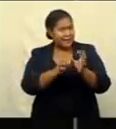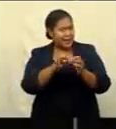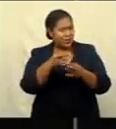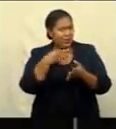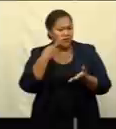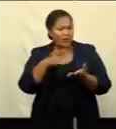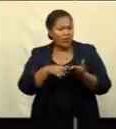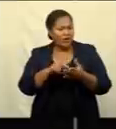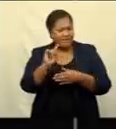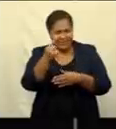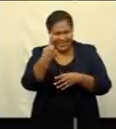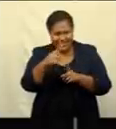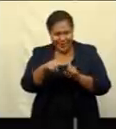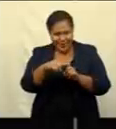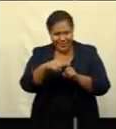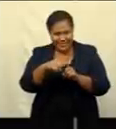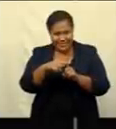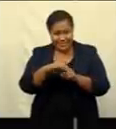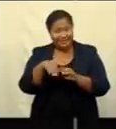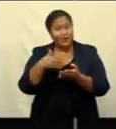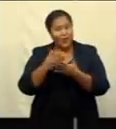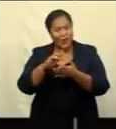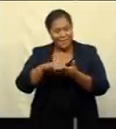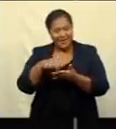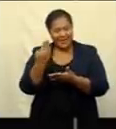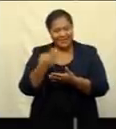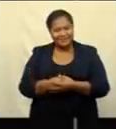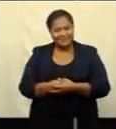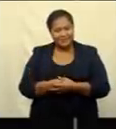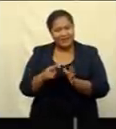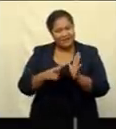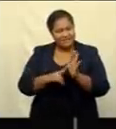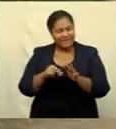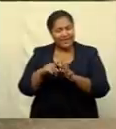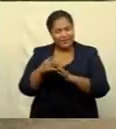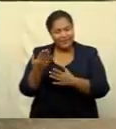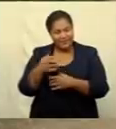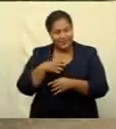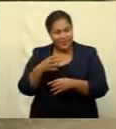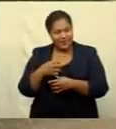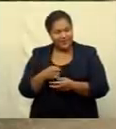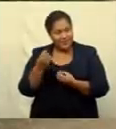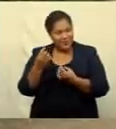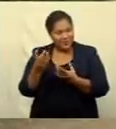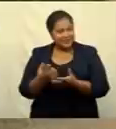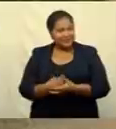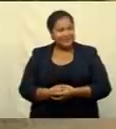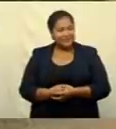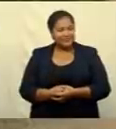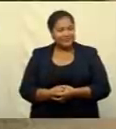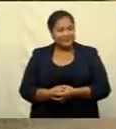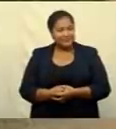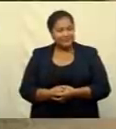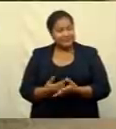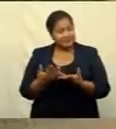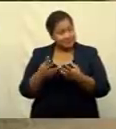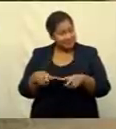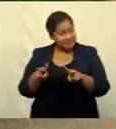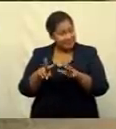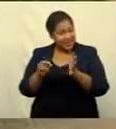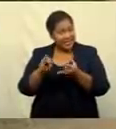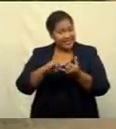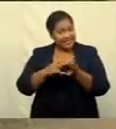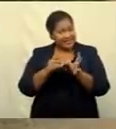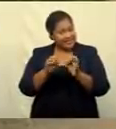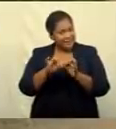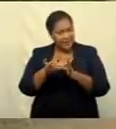their first positive case on Monday. Felipe Naikaso with the details. The Vanua of Sambeto is not taking